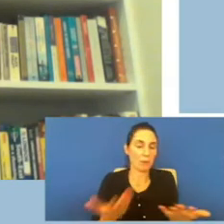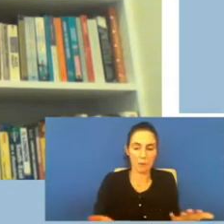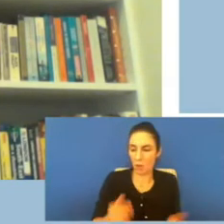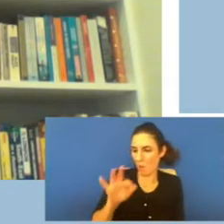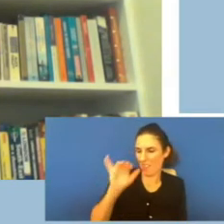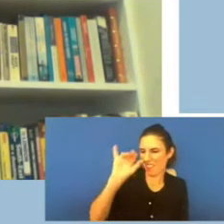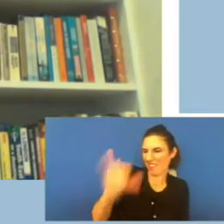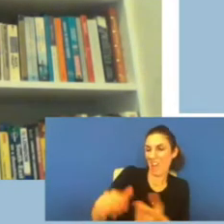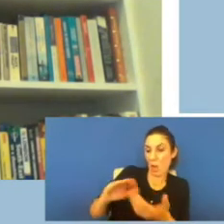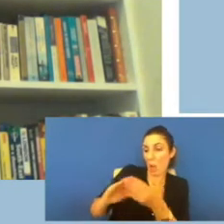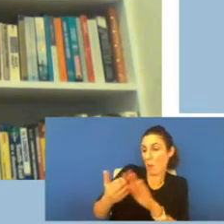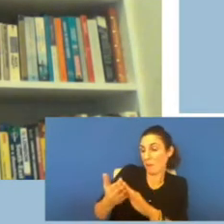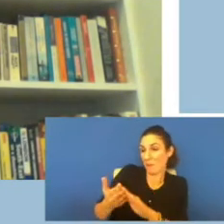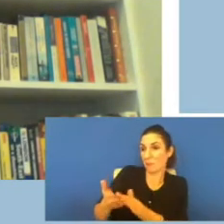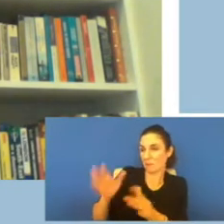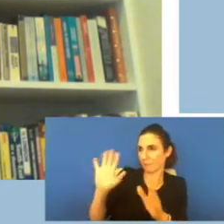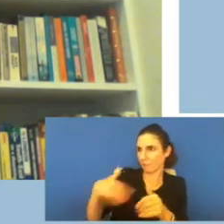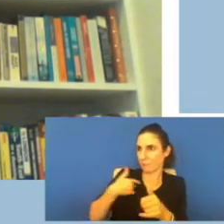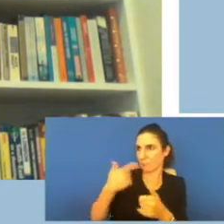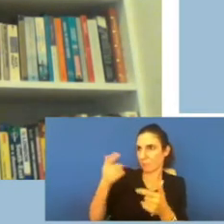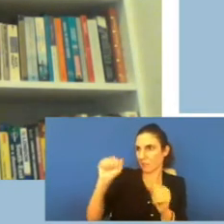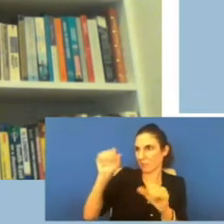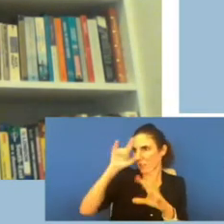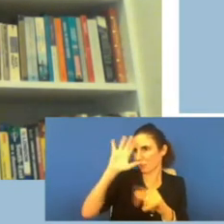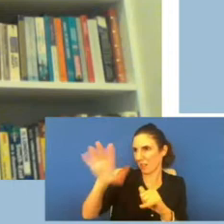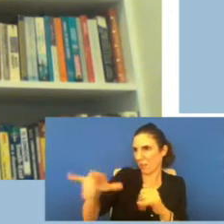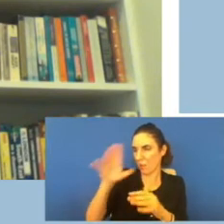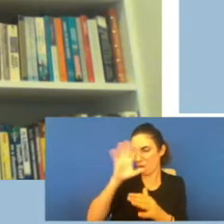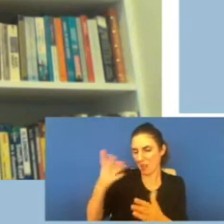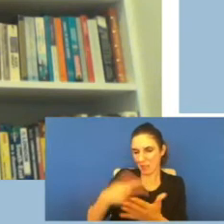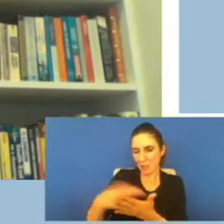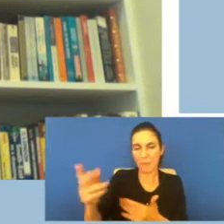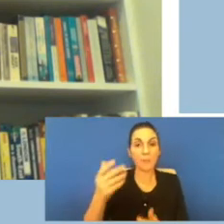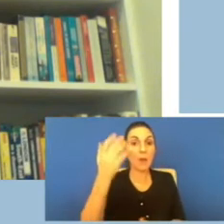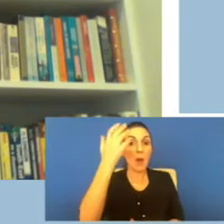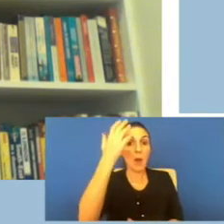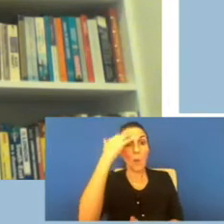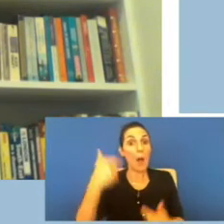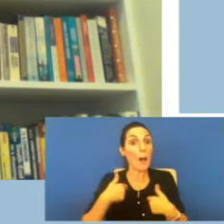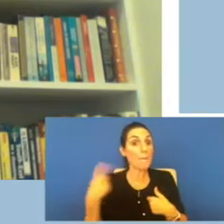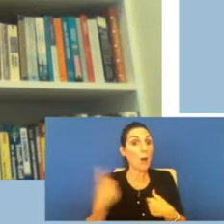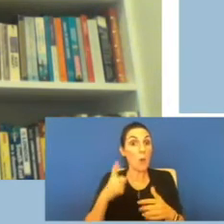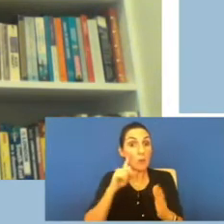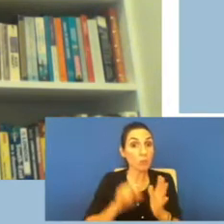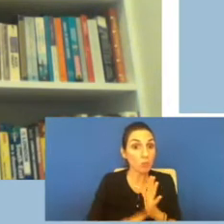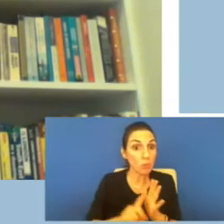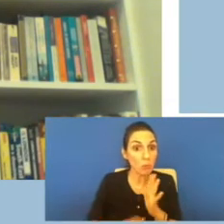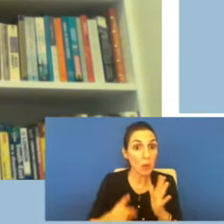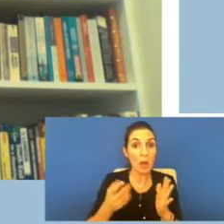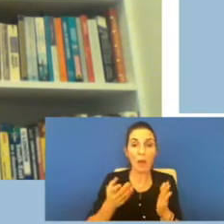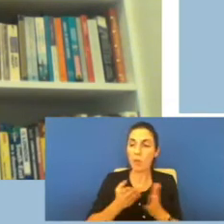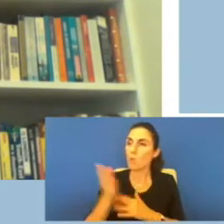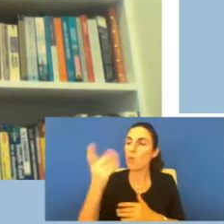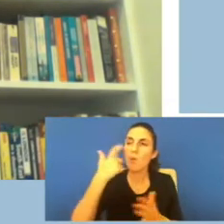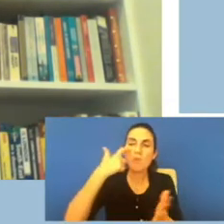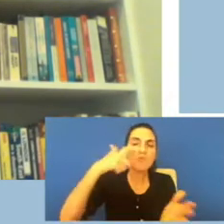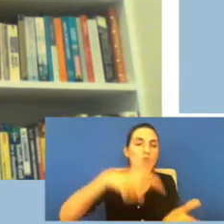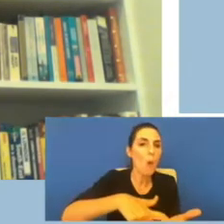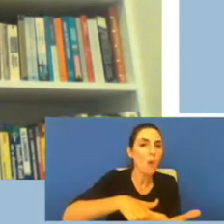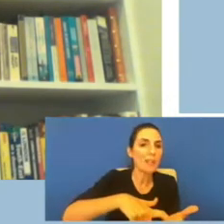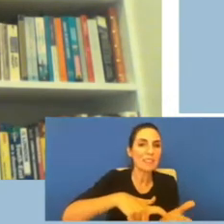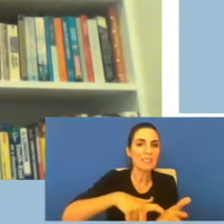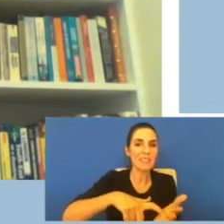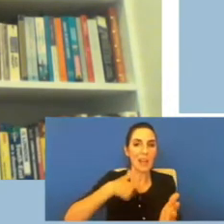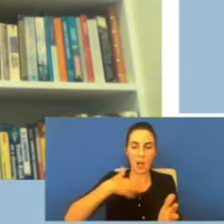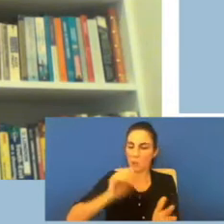anyway. And so I think the opportunity, and with Why Am I Always Being Researched, has really been through noticing to really get in that and to